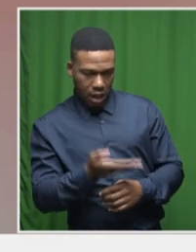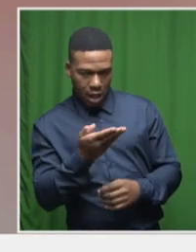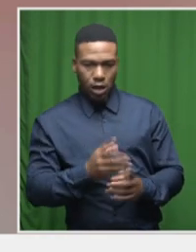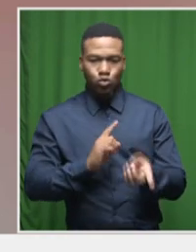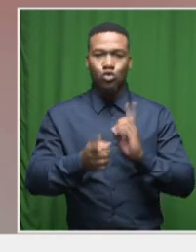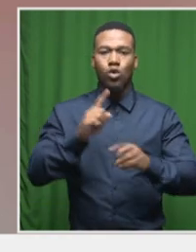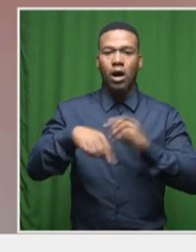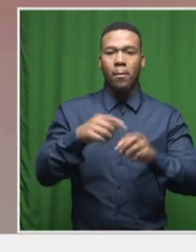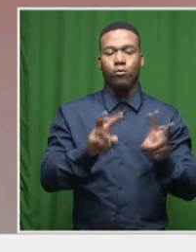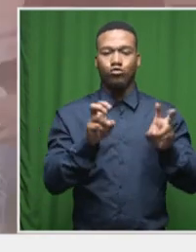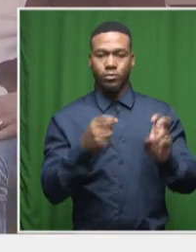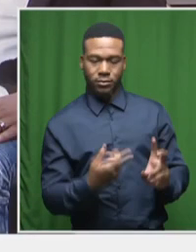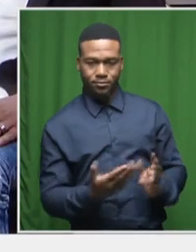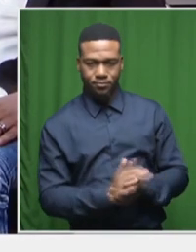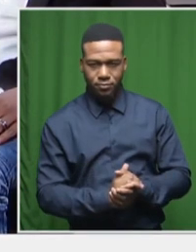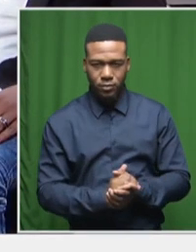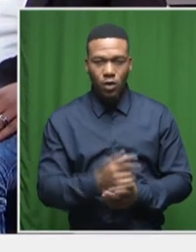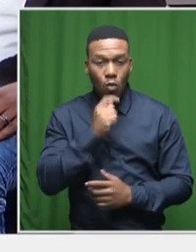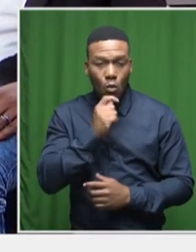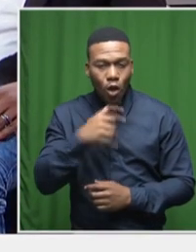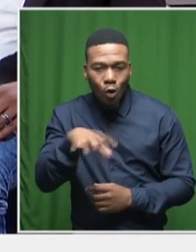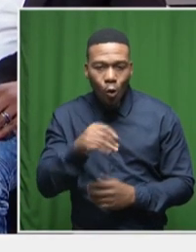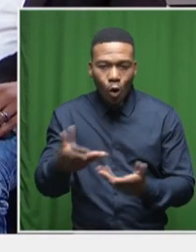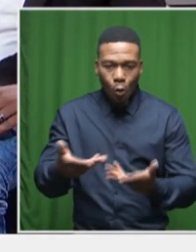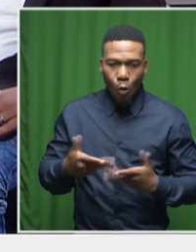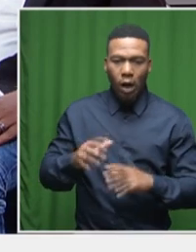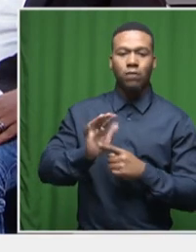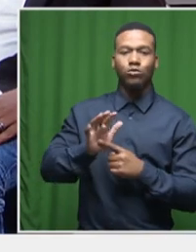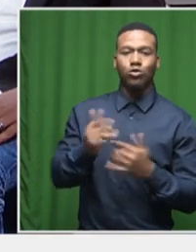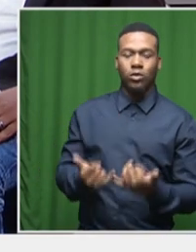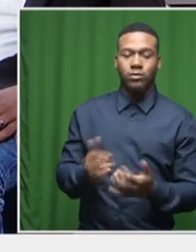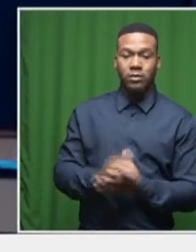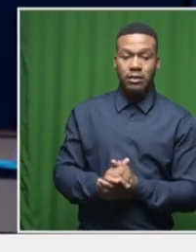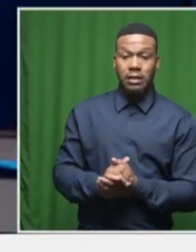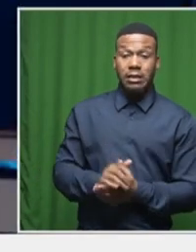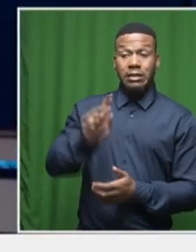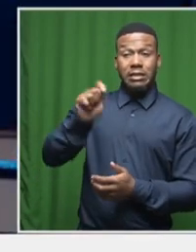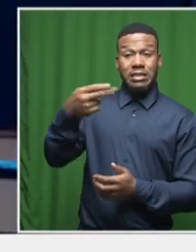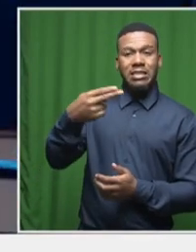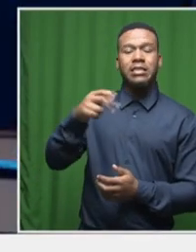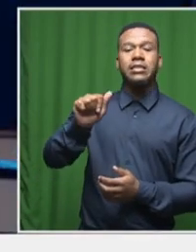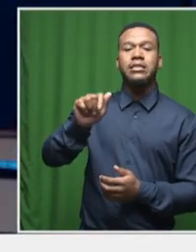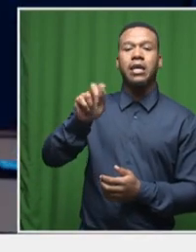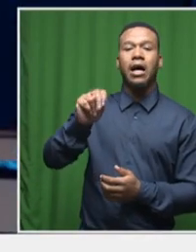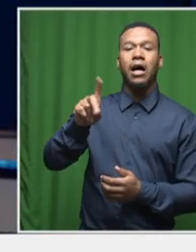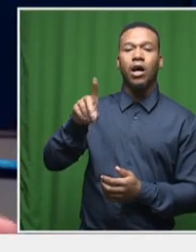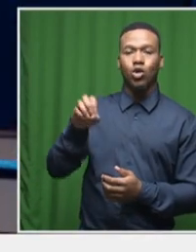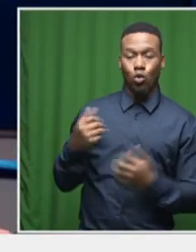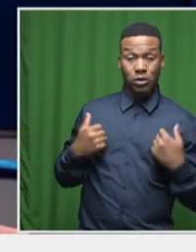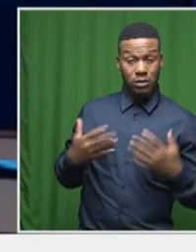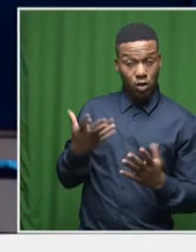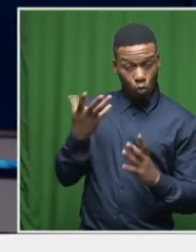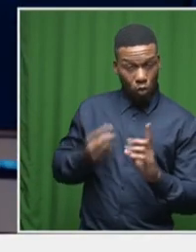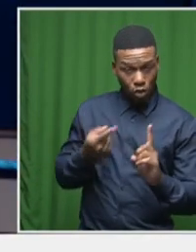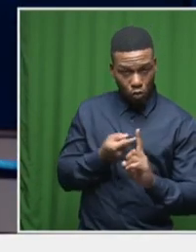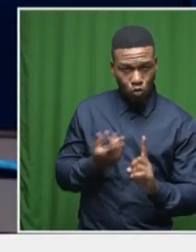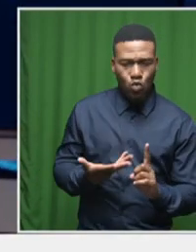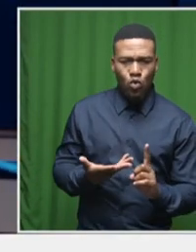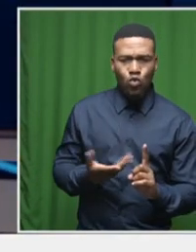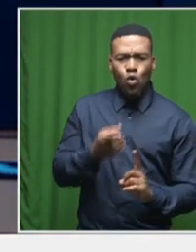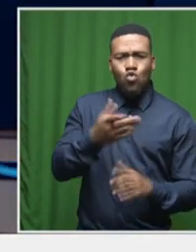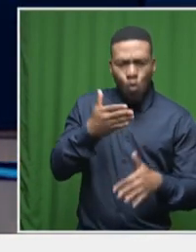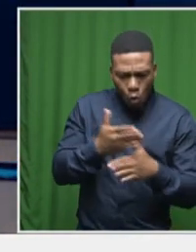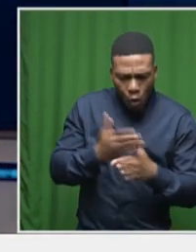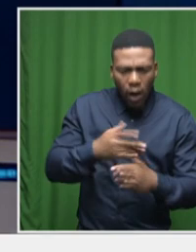Welcome. Morning. Morning. Great stuff. Good to have you on the show this morning. Thando, let me start with you. So what has working on this project taught